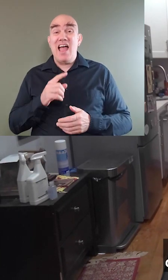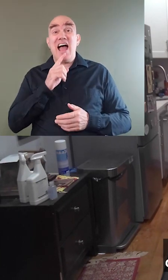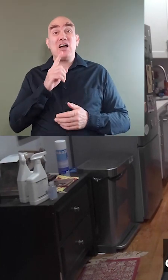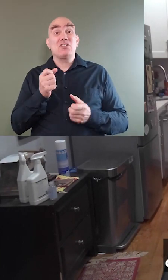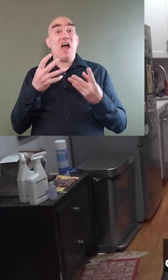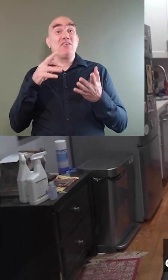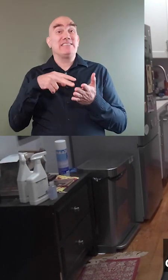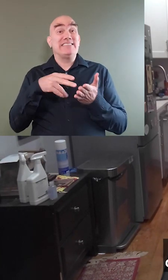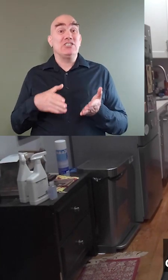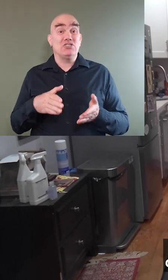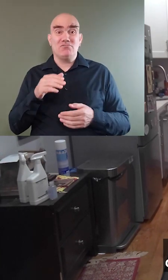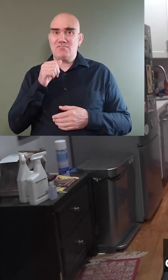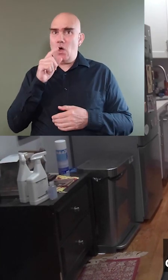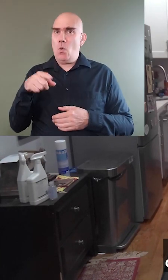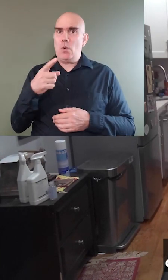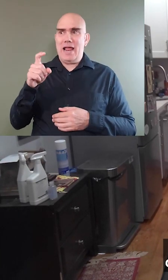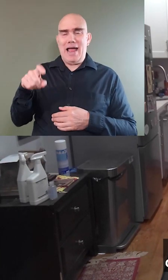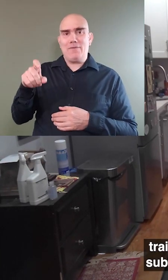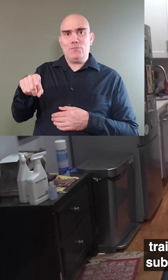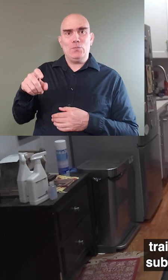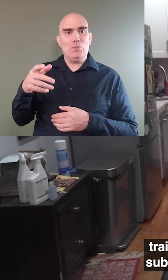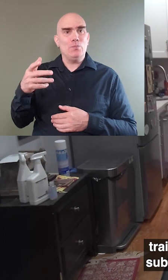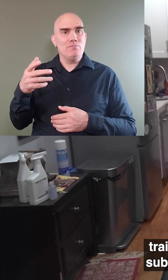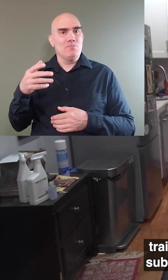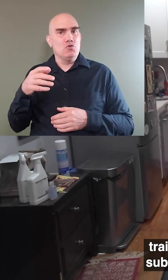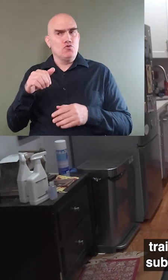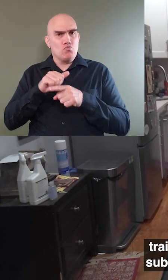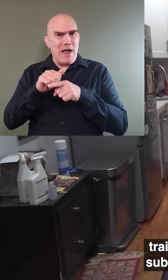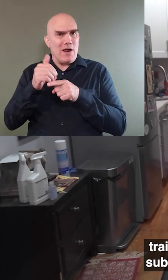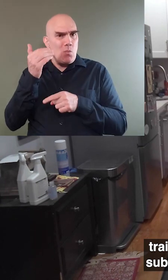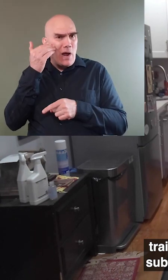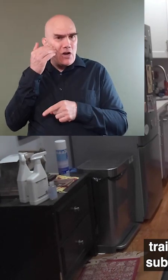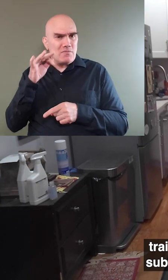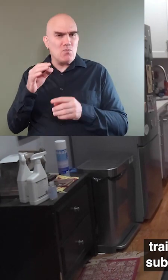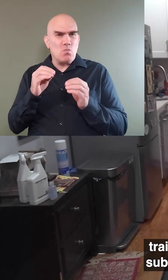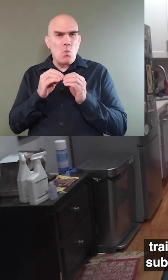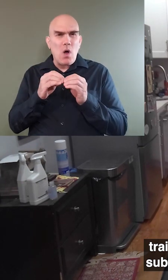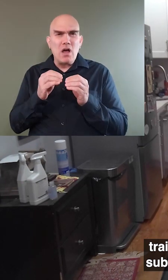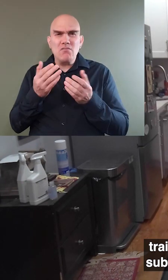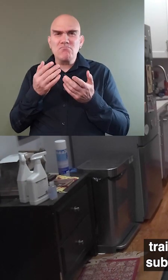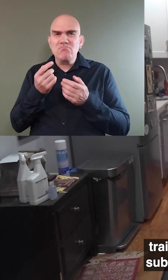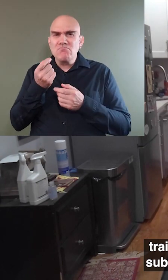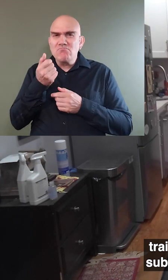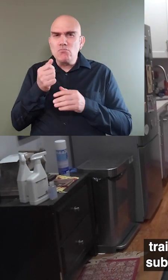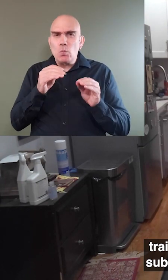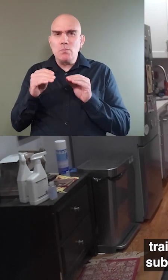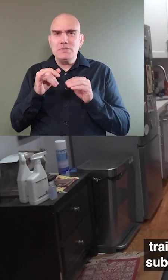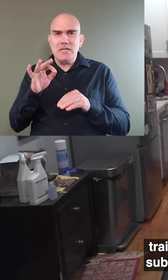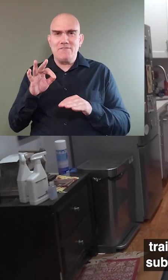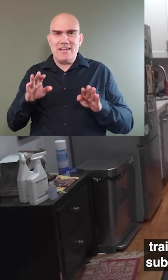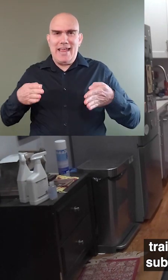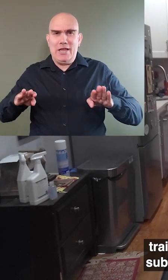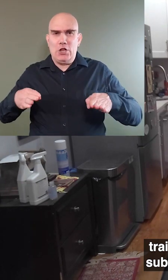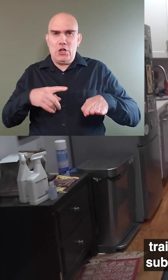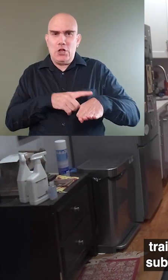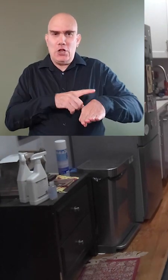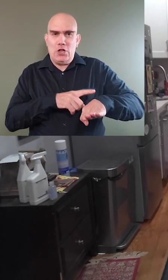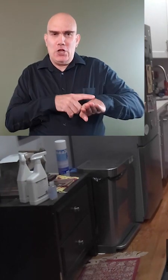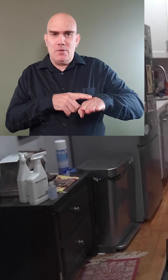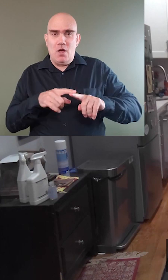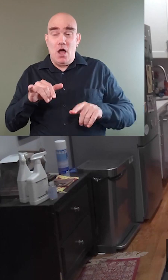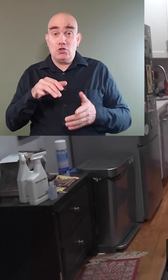of dancers not only have to train awareness of these more subtle movements of the